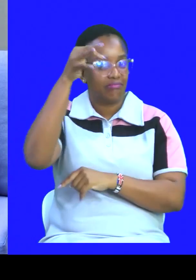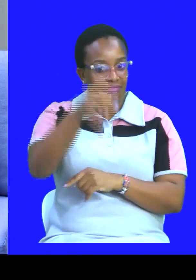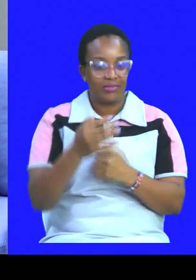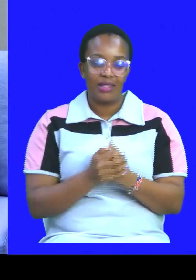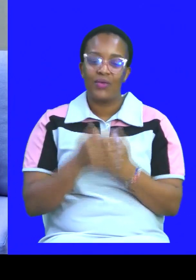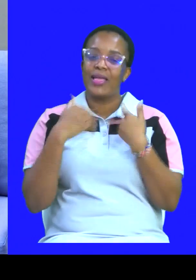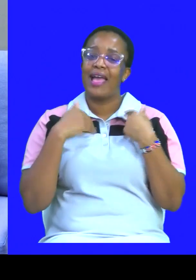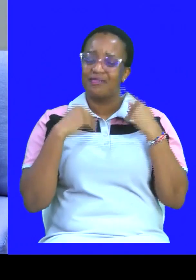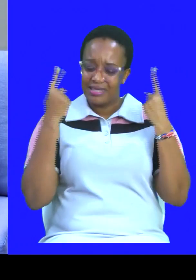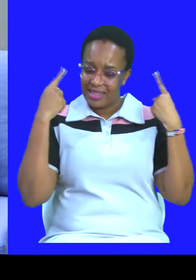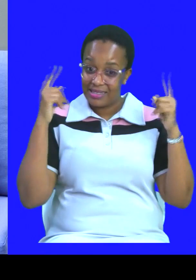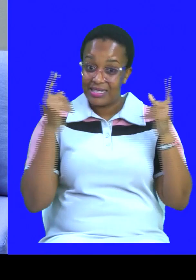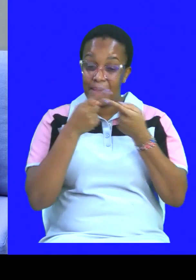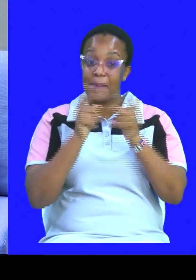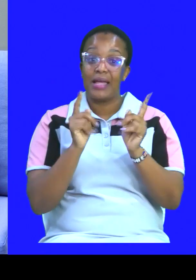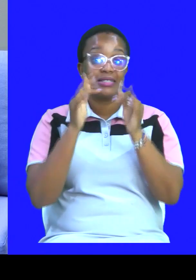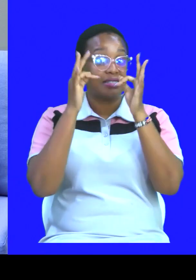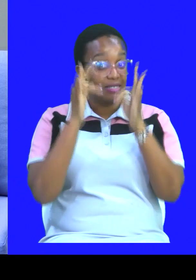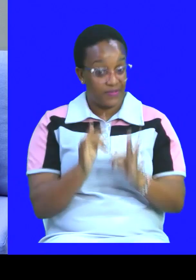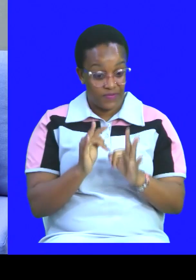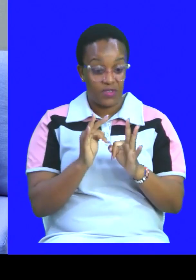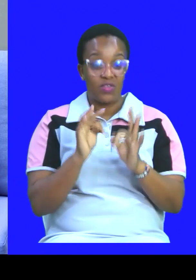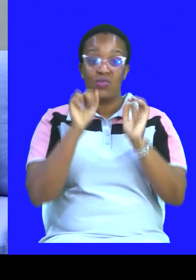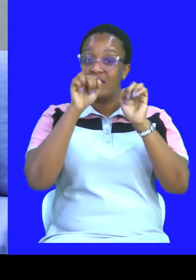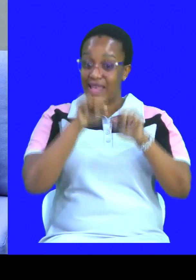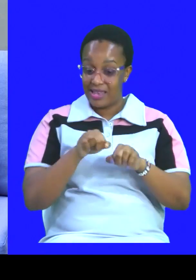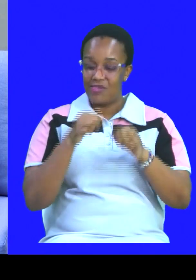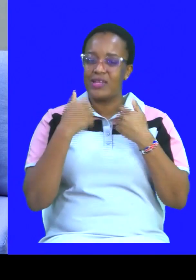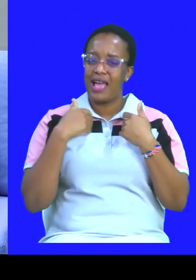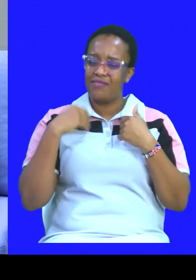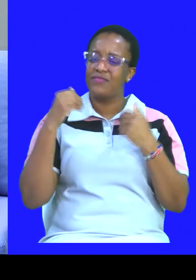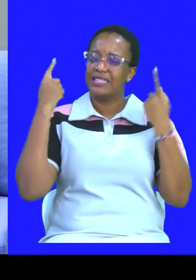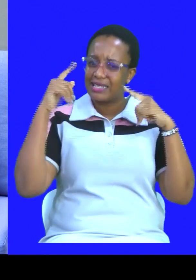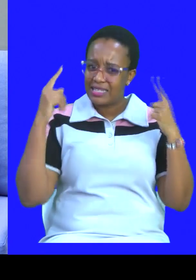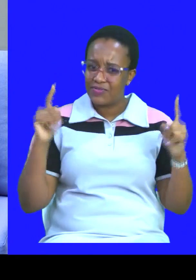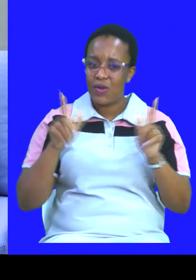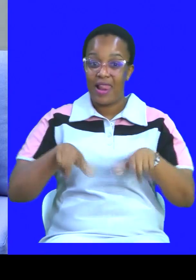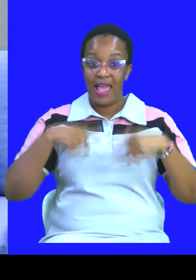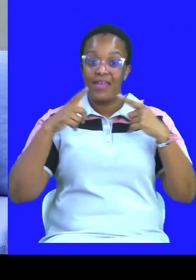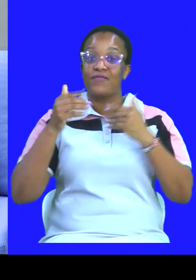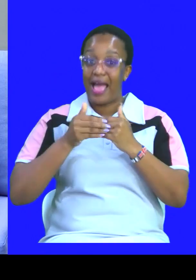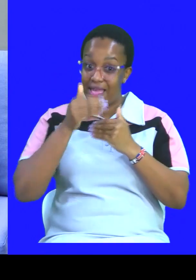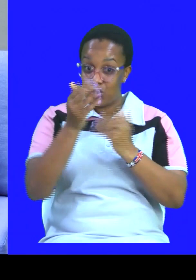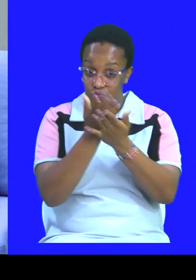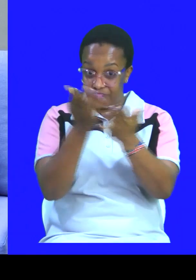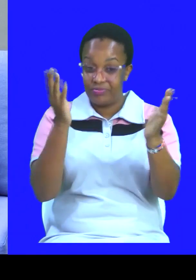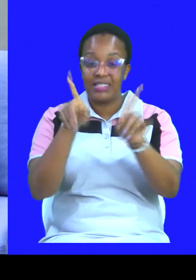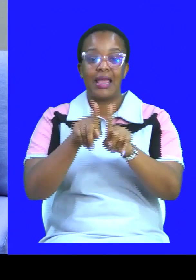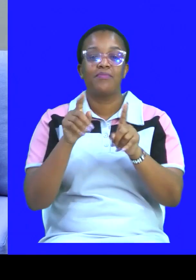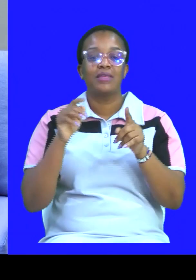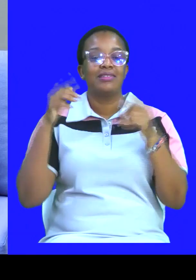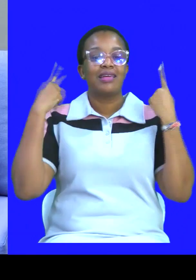success, if you work hard, there is success, there is future, there is successful life ahead of you.